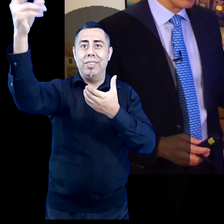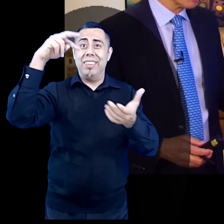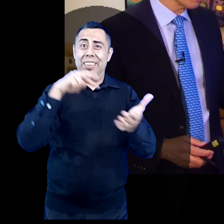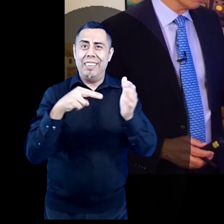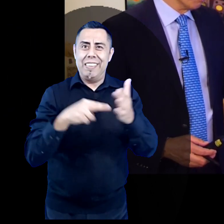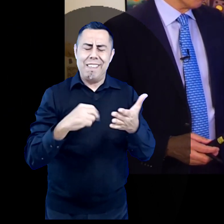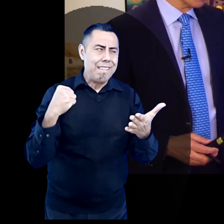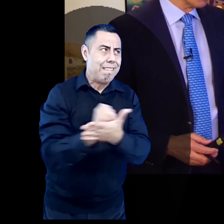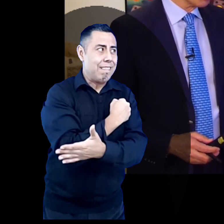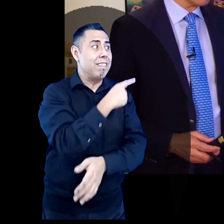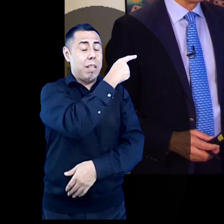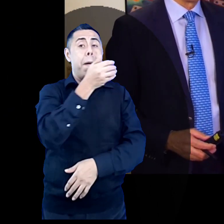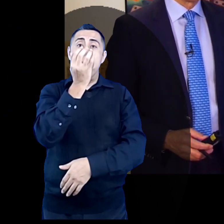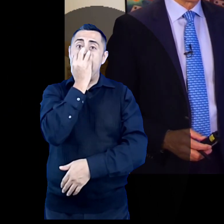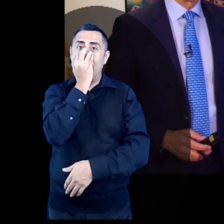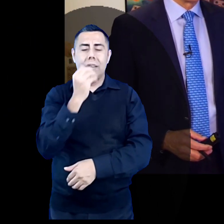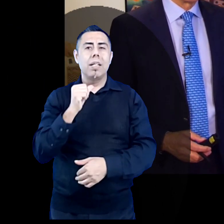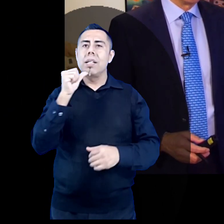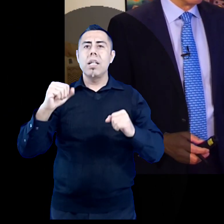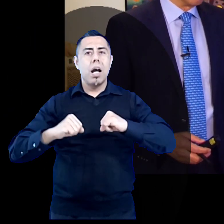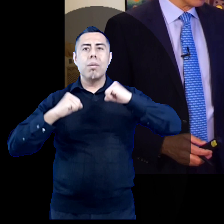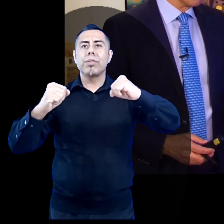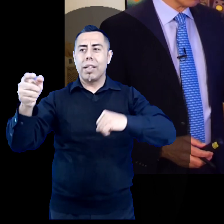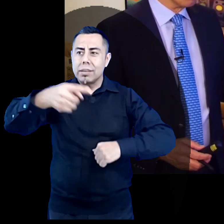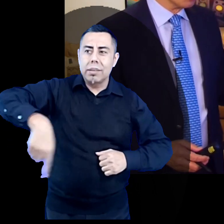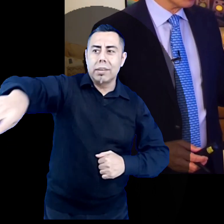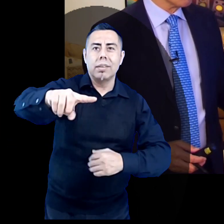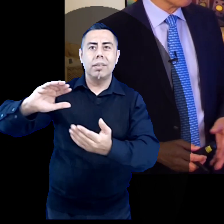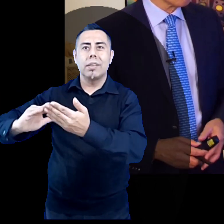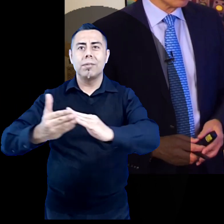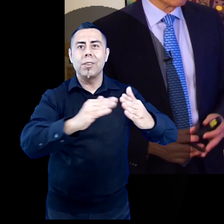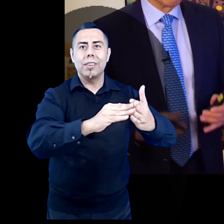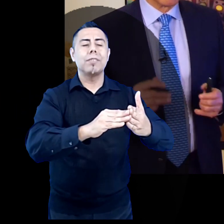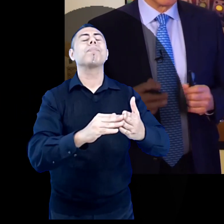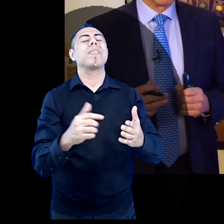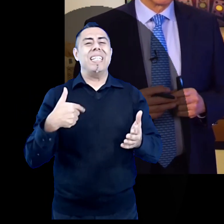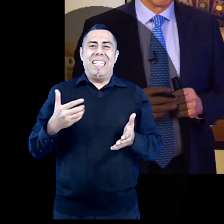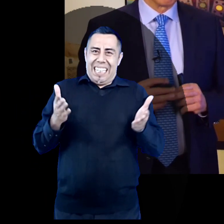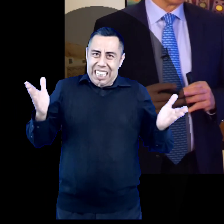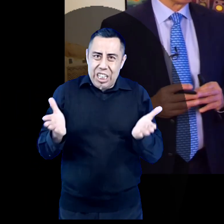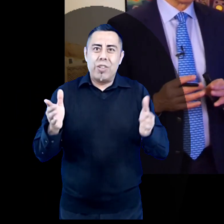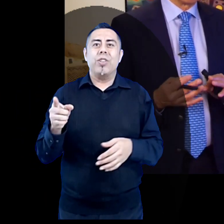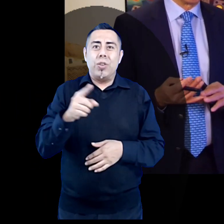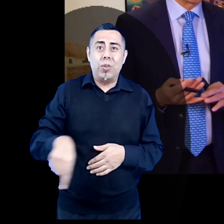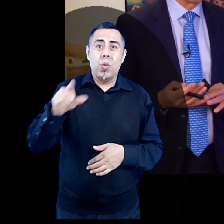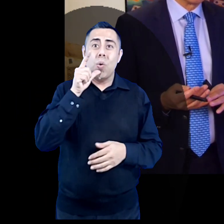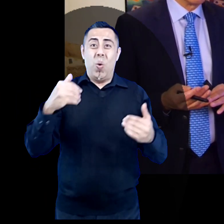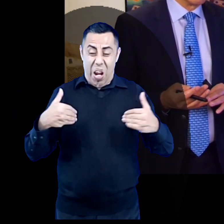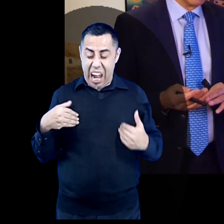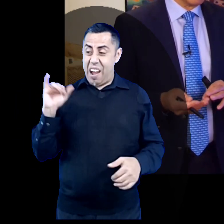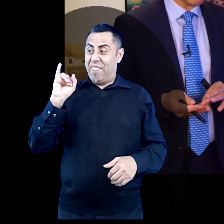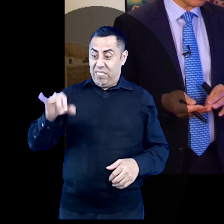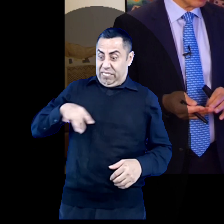defeats the purpose of this person protecting the rest of the community. So I would urge those who are